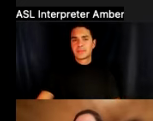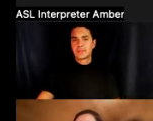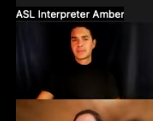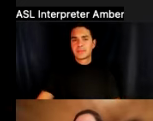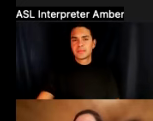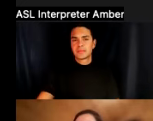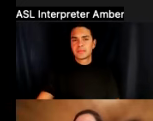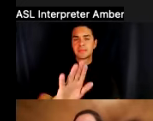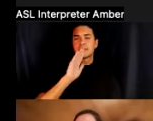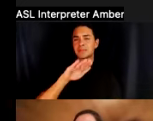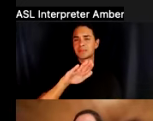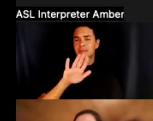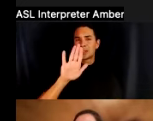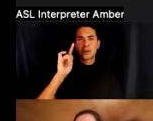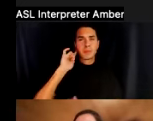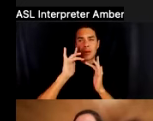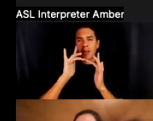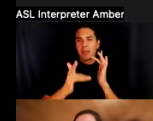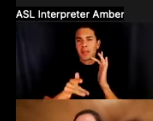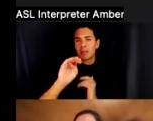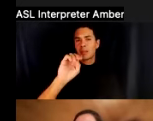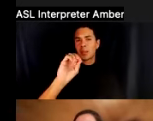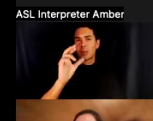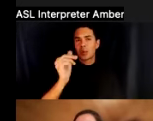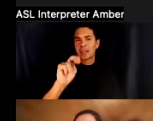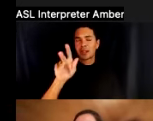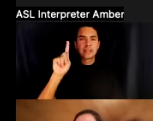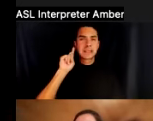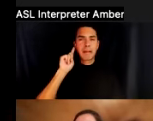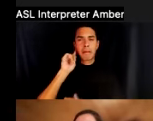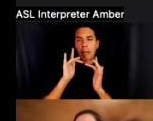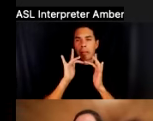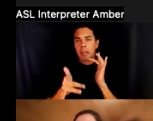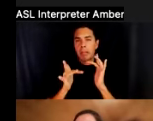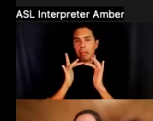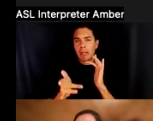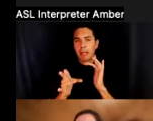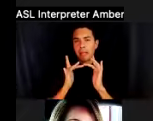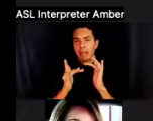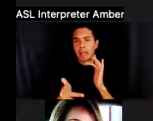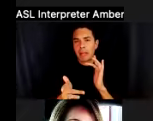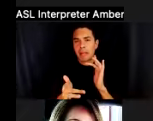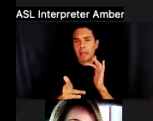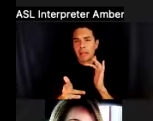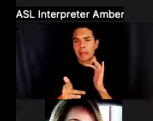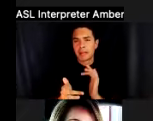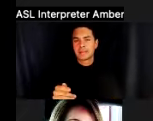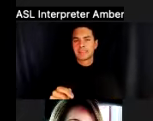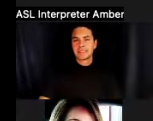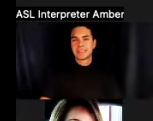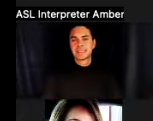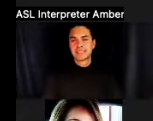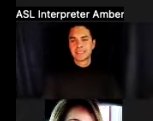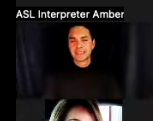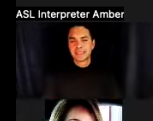Morgan, you're cutting out. right impacts sort of overall levels. Uh-oh. Okay, is